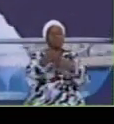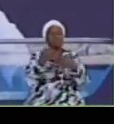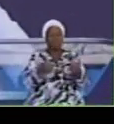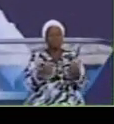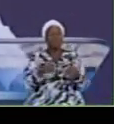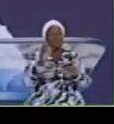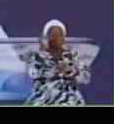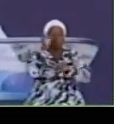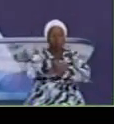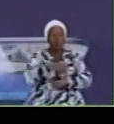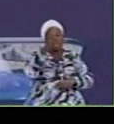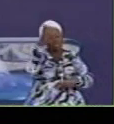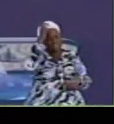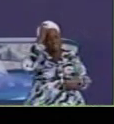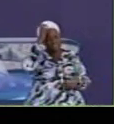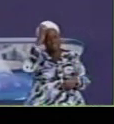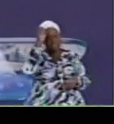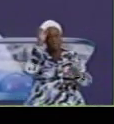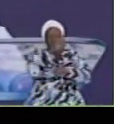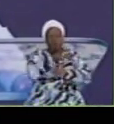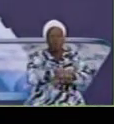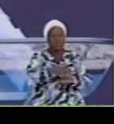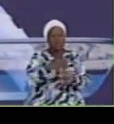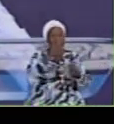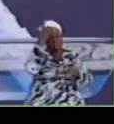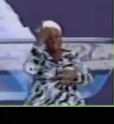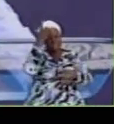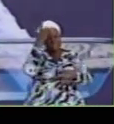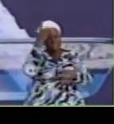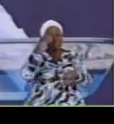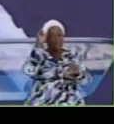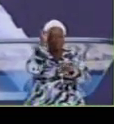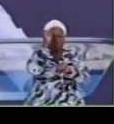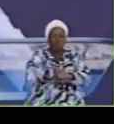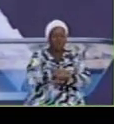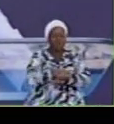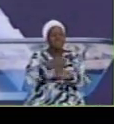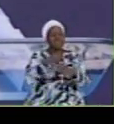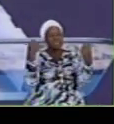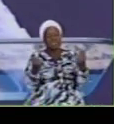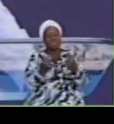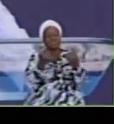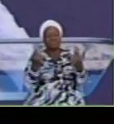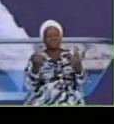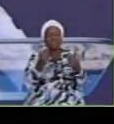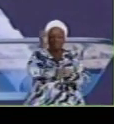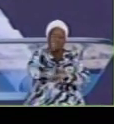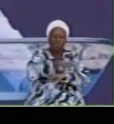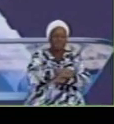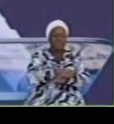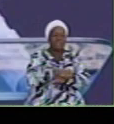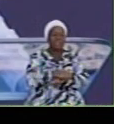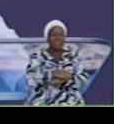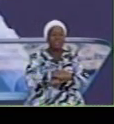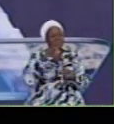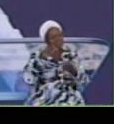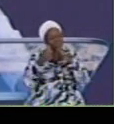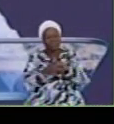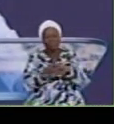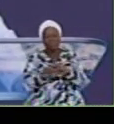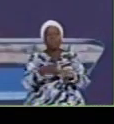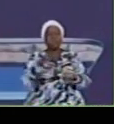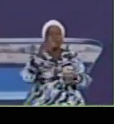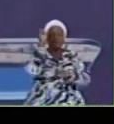Yes. Conquered Satan. Mm-hmm. Conquered sickness. Mm-hmm. Conquered sin. Mm-hmm. Conquered infirmity.